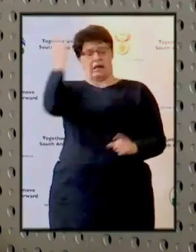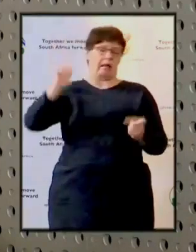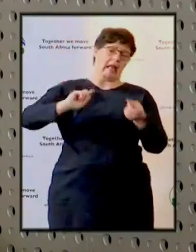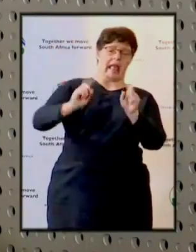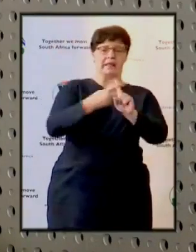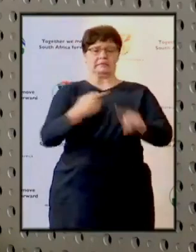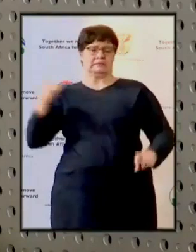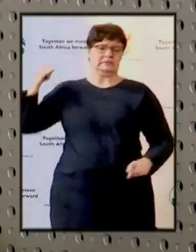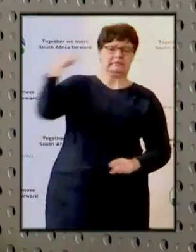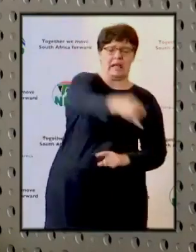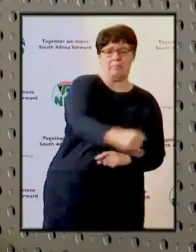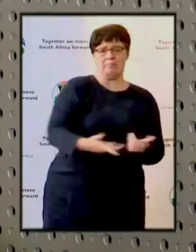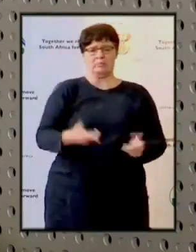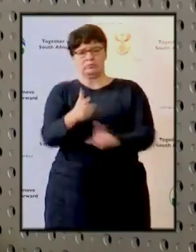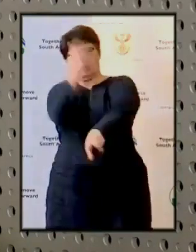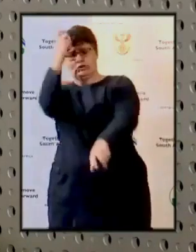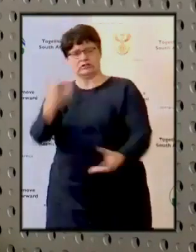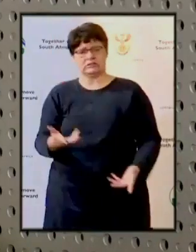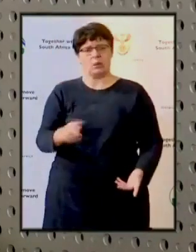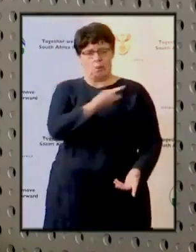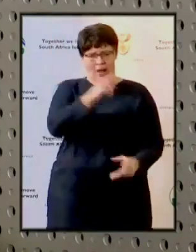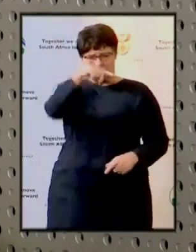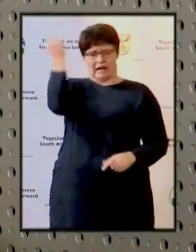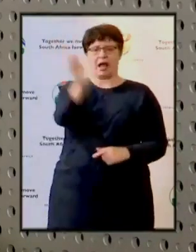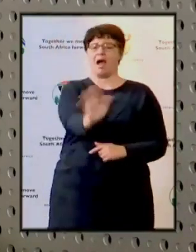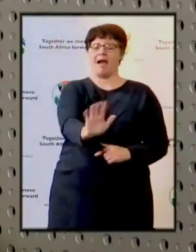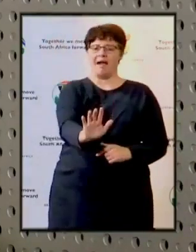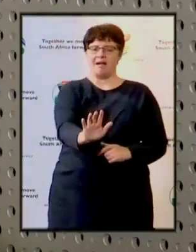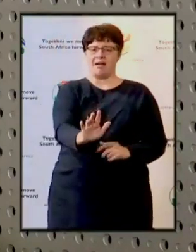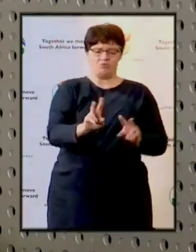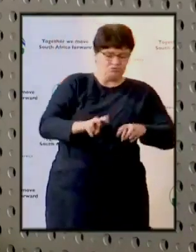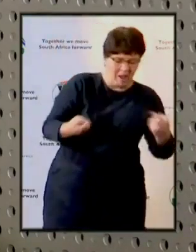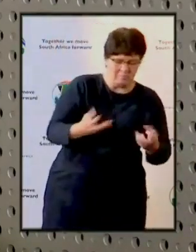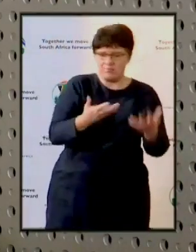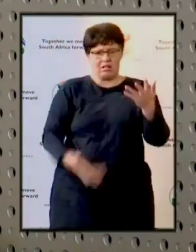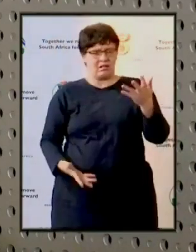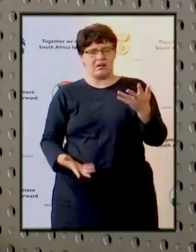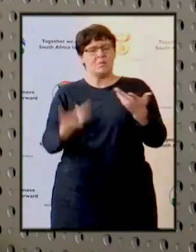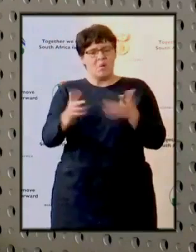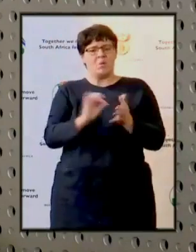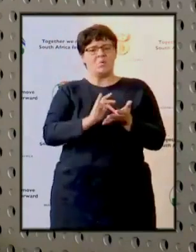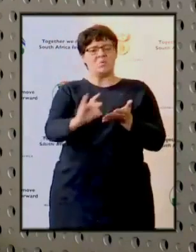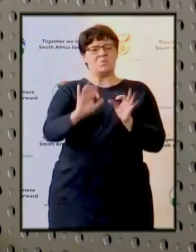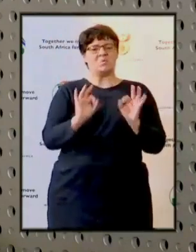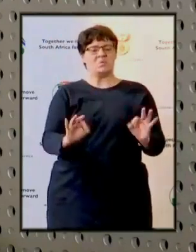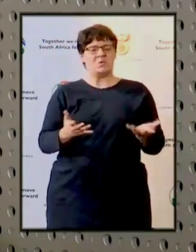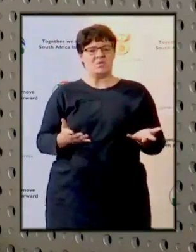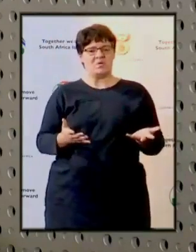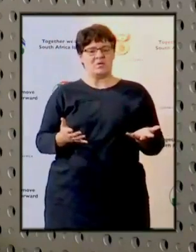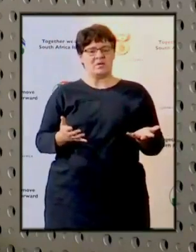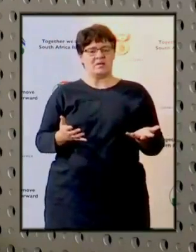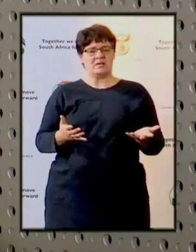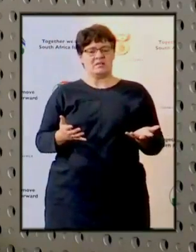been stabbed, shot, people who have been raped, and so on. So